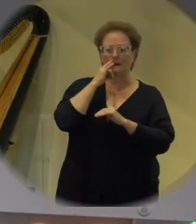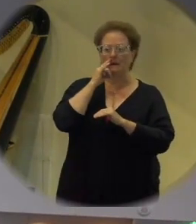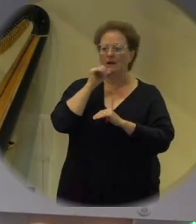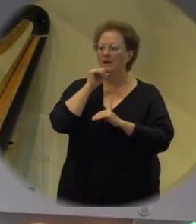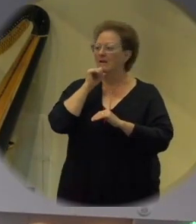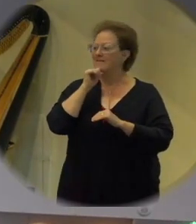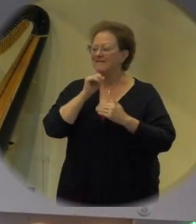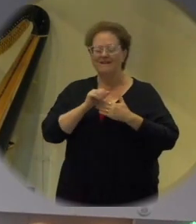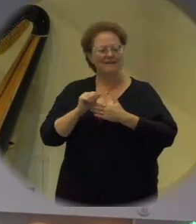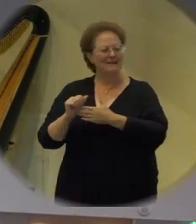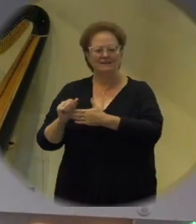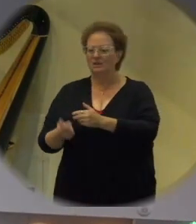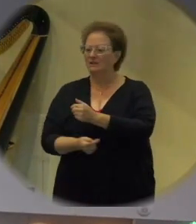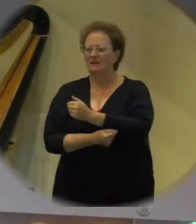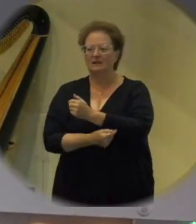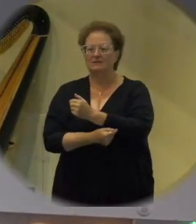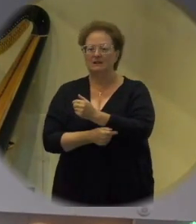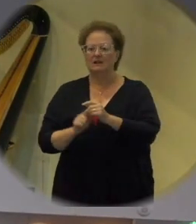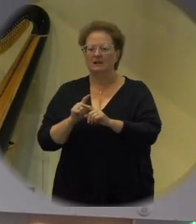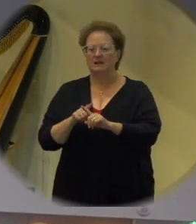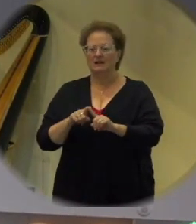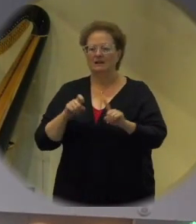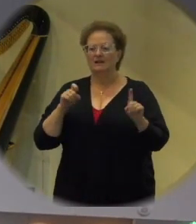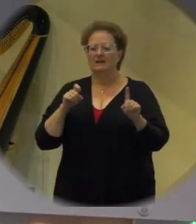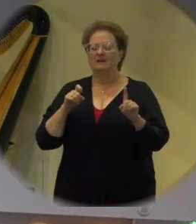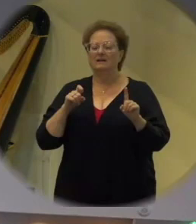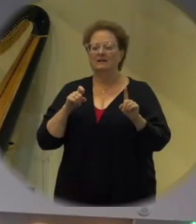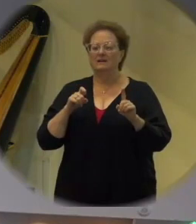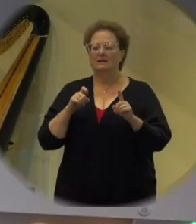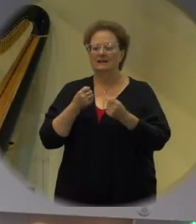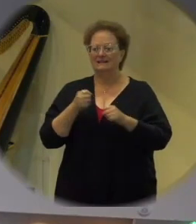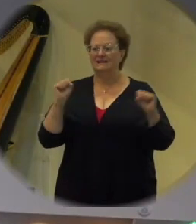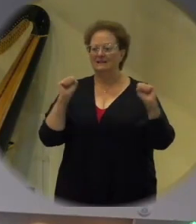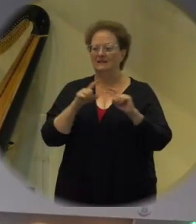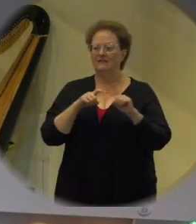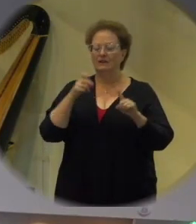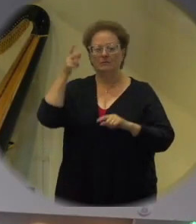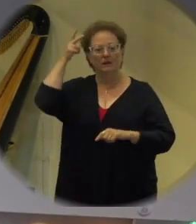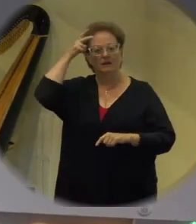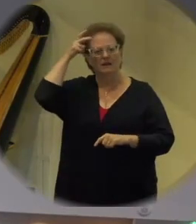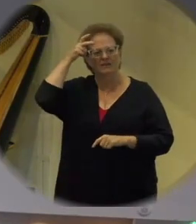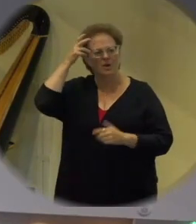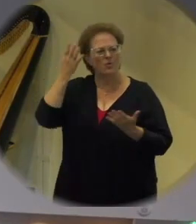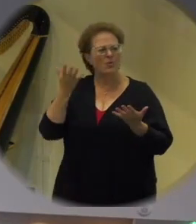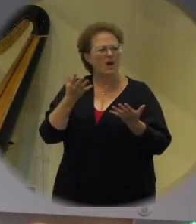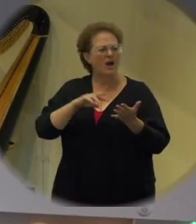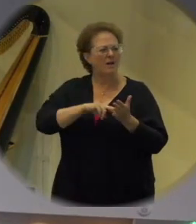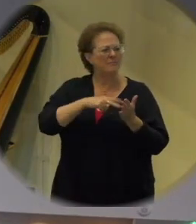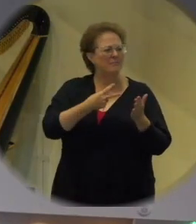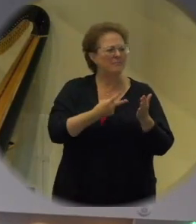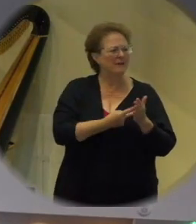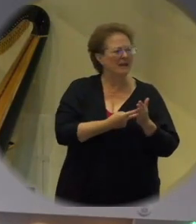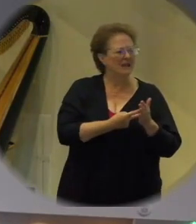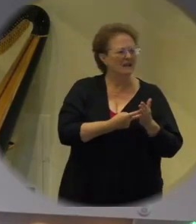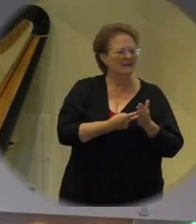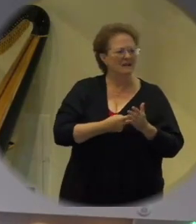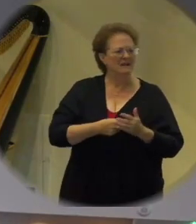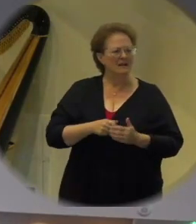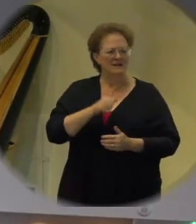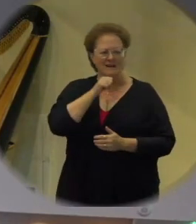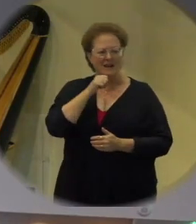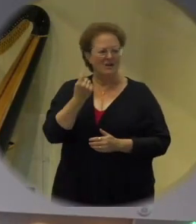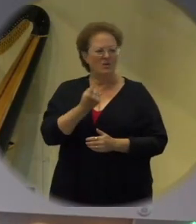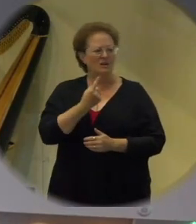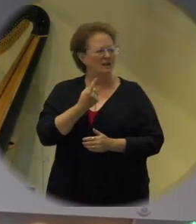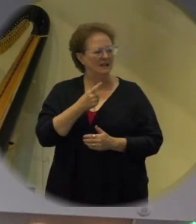us not into temptation, but deliver us from evil. Men, what did we talk about? What did we say that means? It's not just